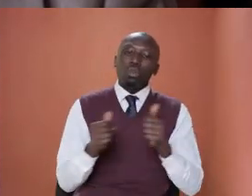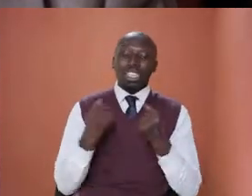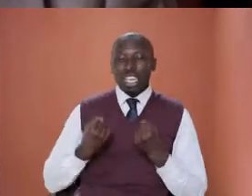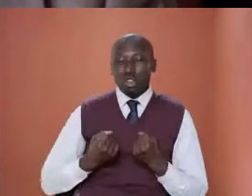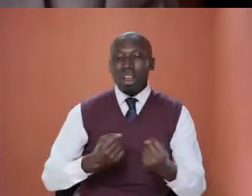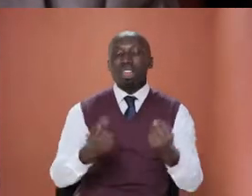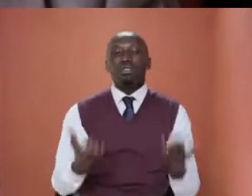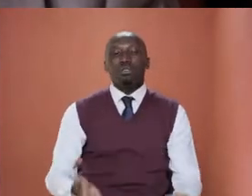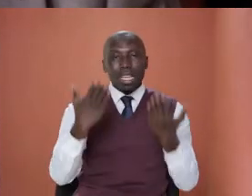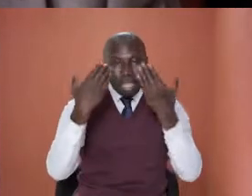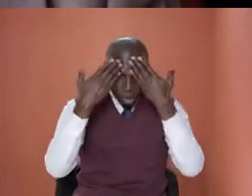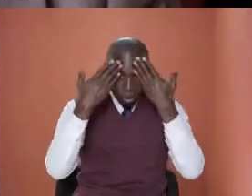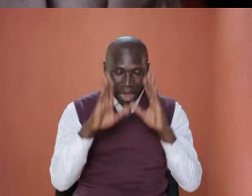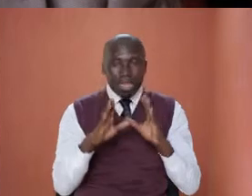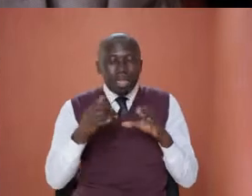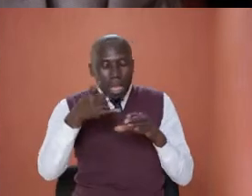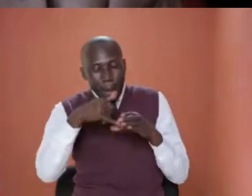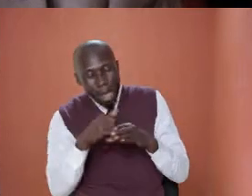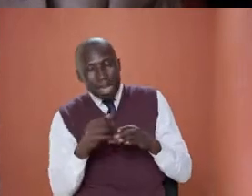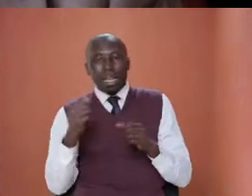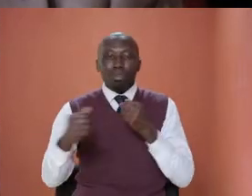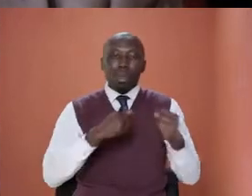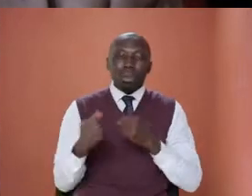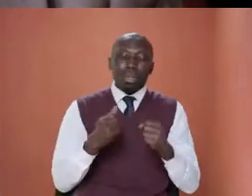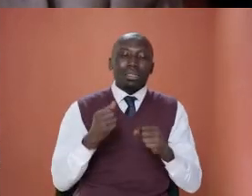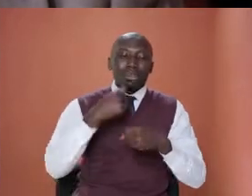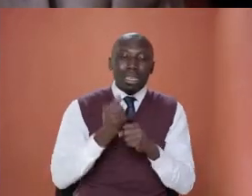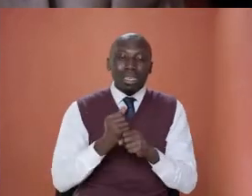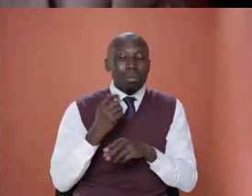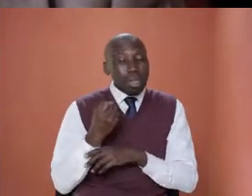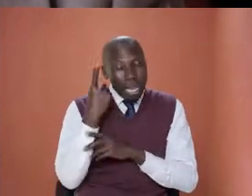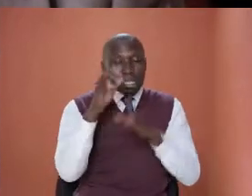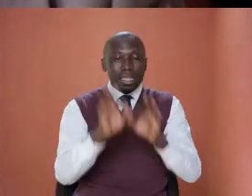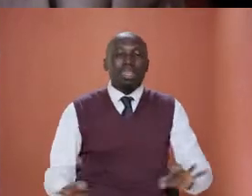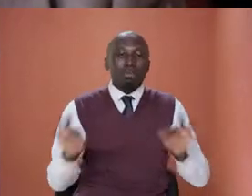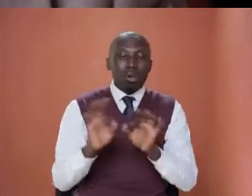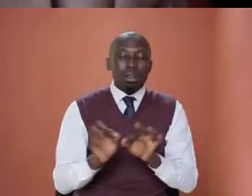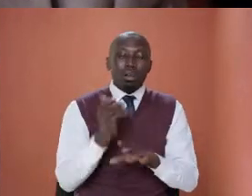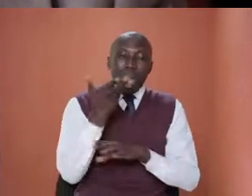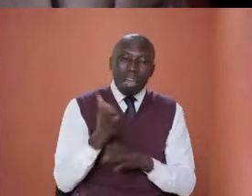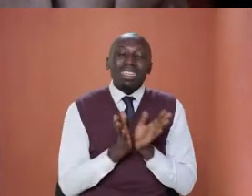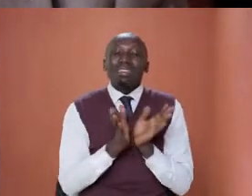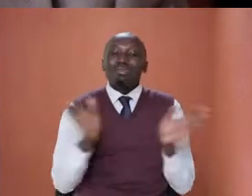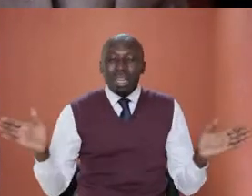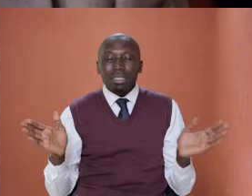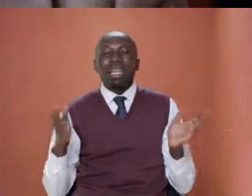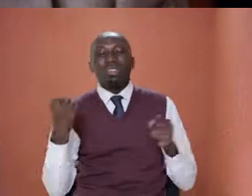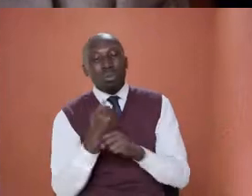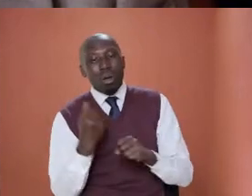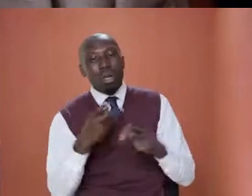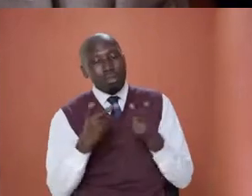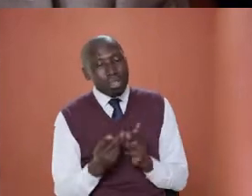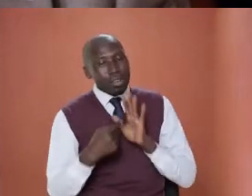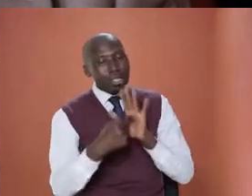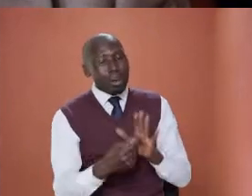of raising awareness among employers, letting them understand the importance of having diversity at the workplace,